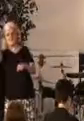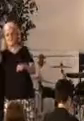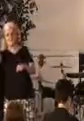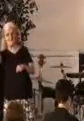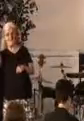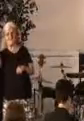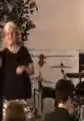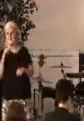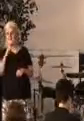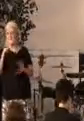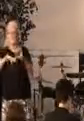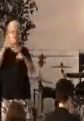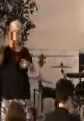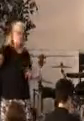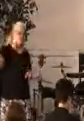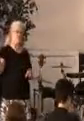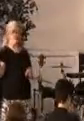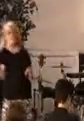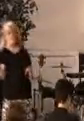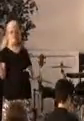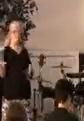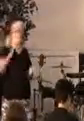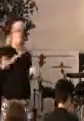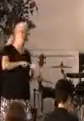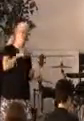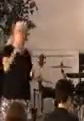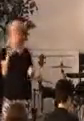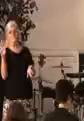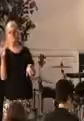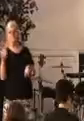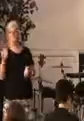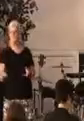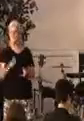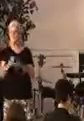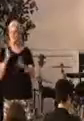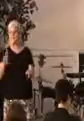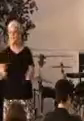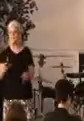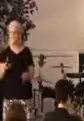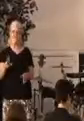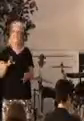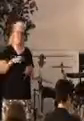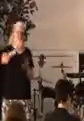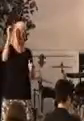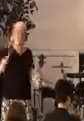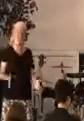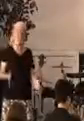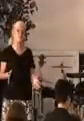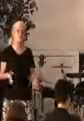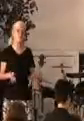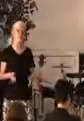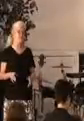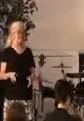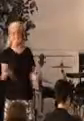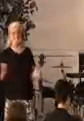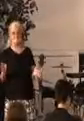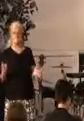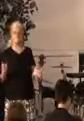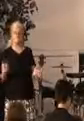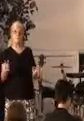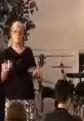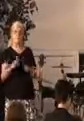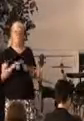leave as a plumber or an electrician or a nurse or a daycare worker or a student or whatever it is, or a college